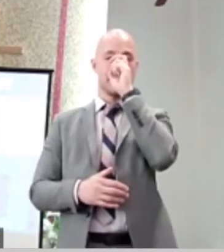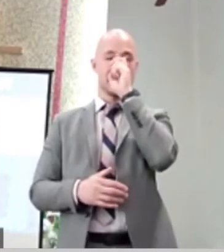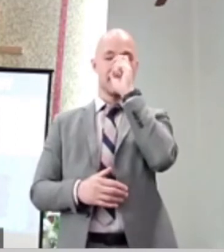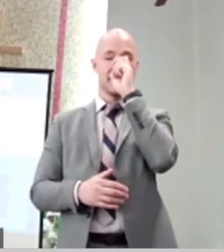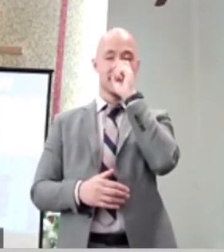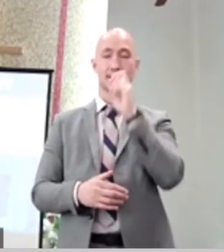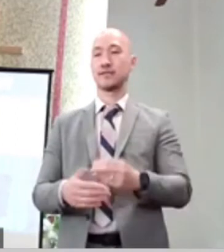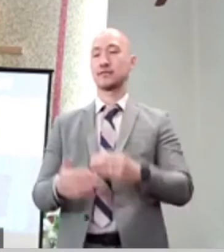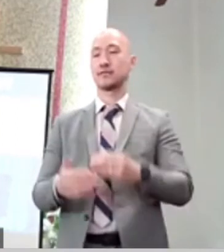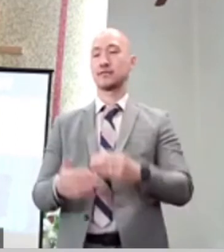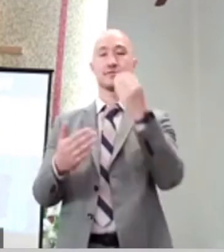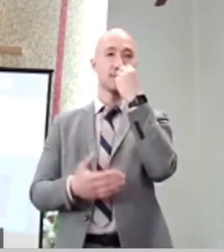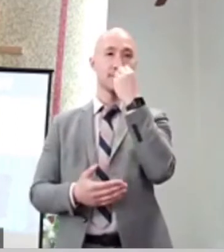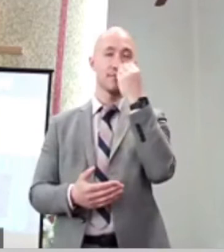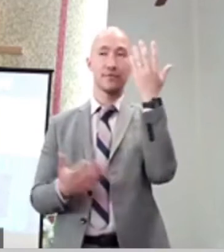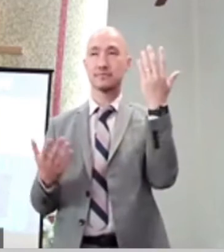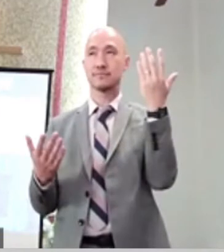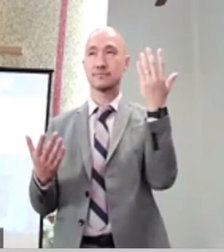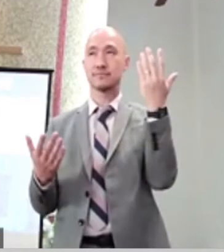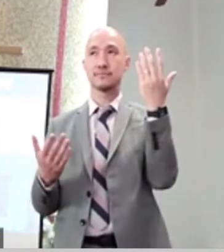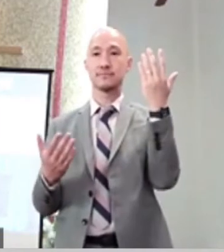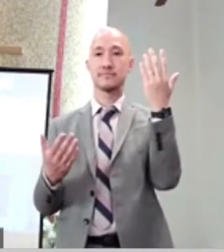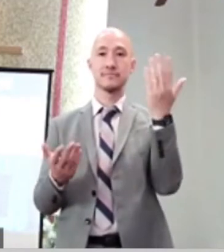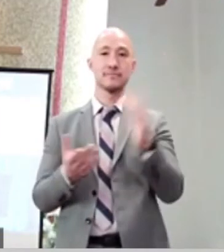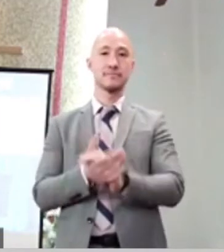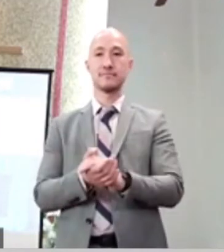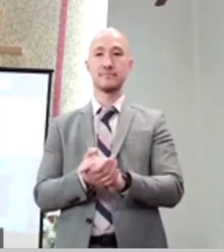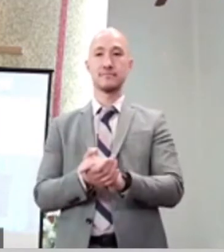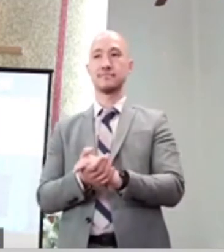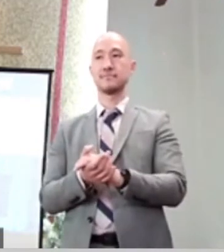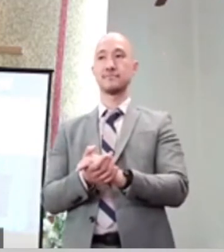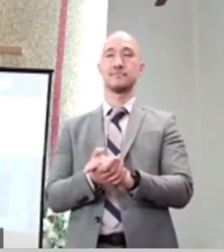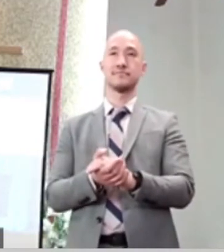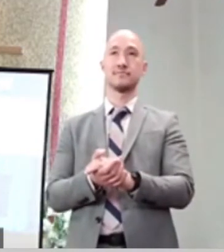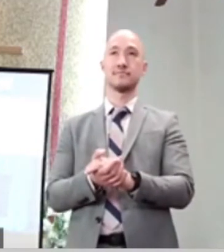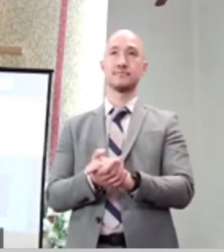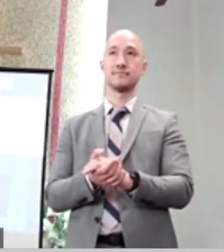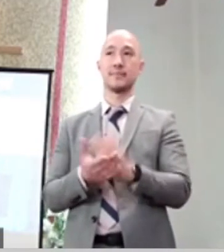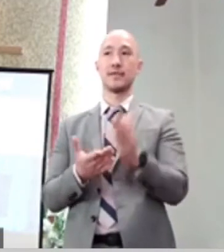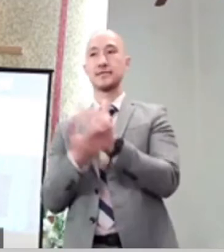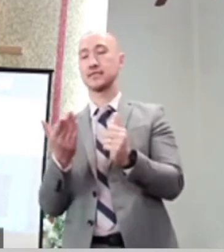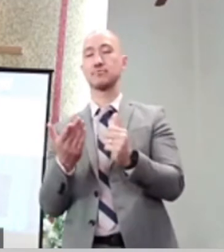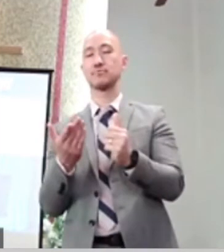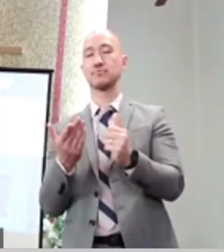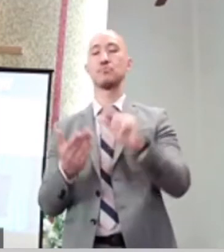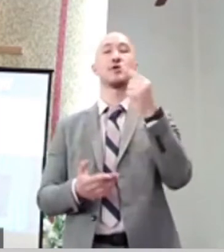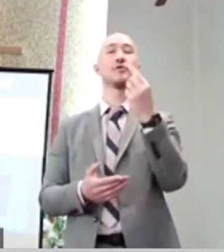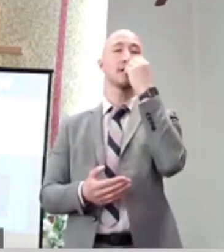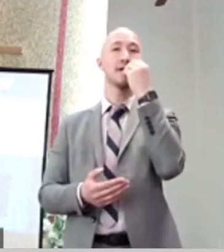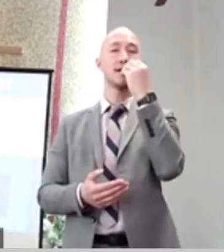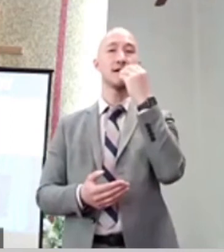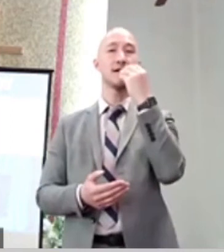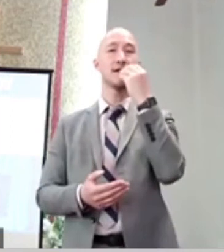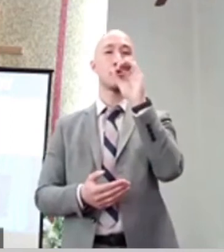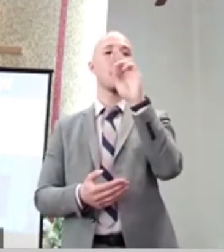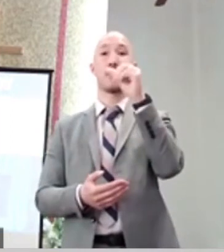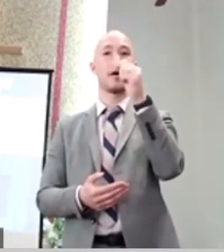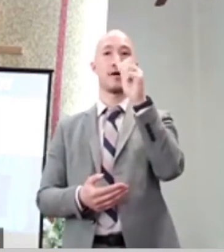We take the sugar out of it because we can't control ourselves. So we might as well control the food. And so food has become an